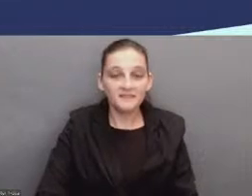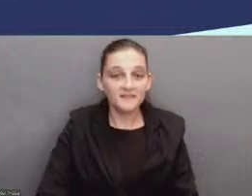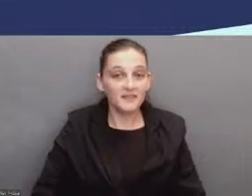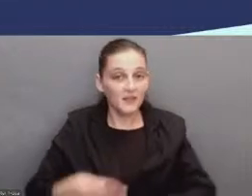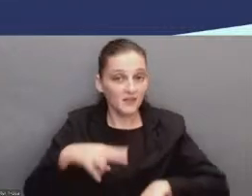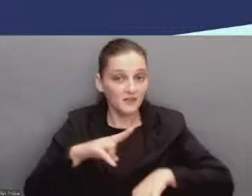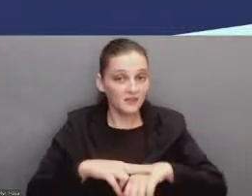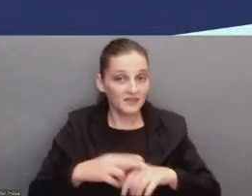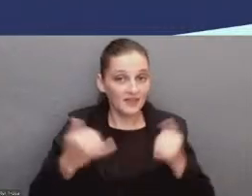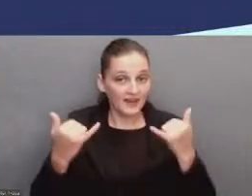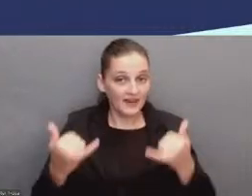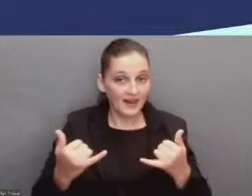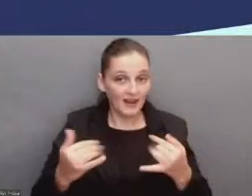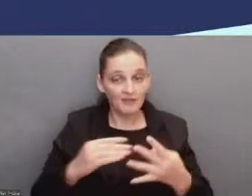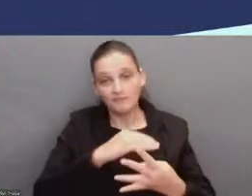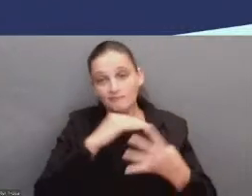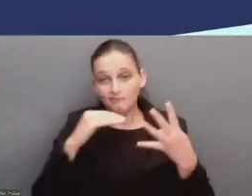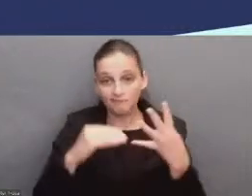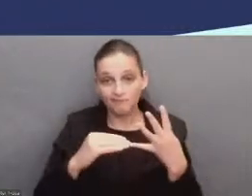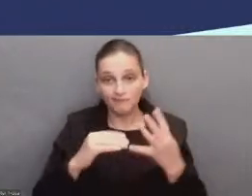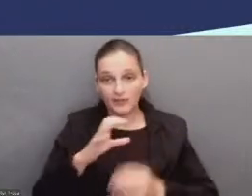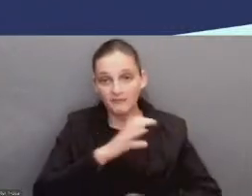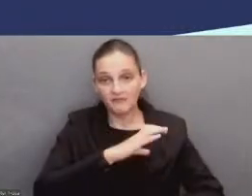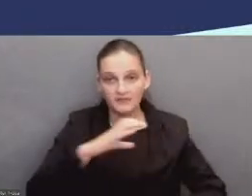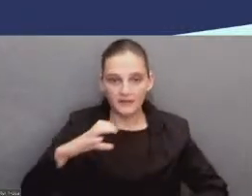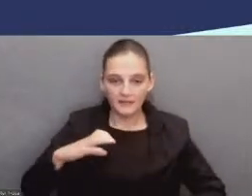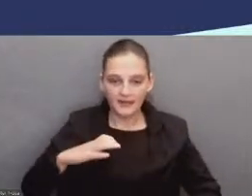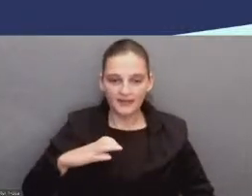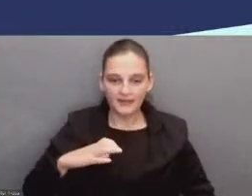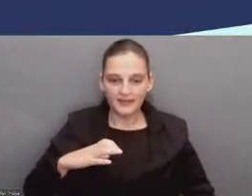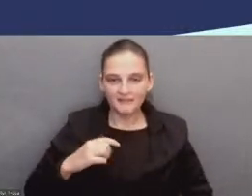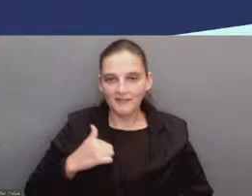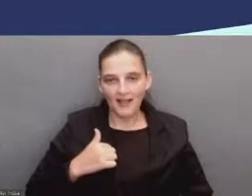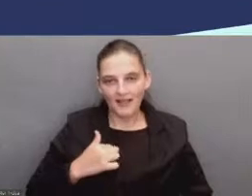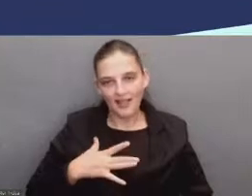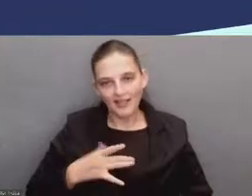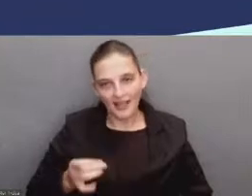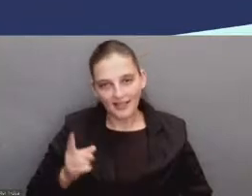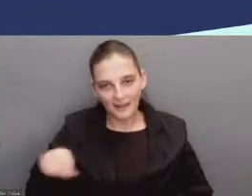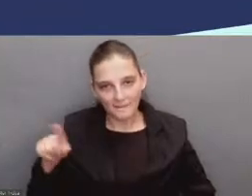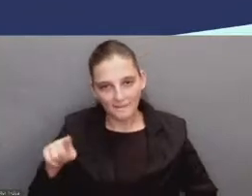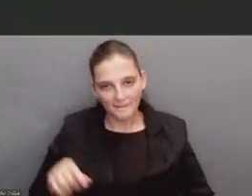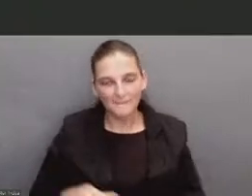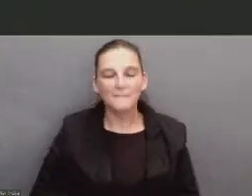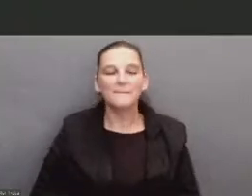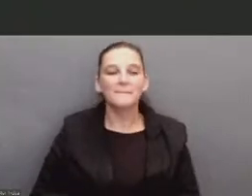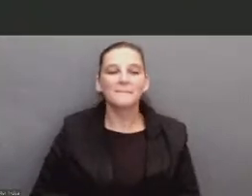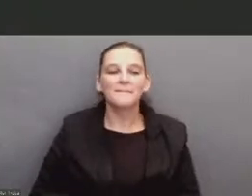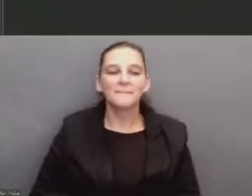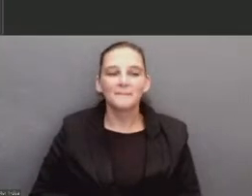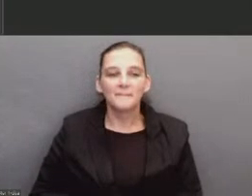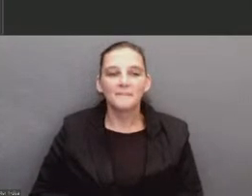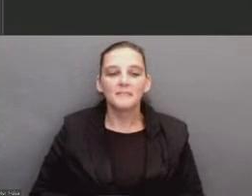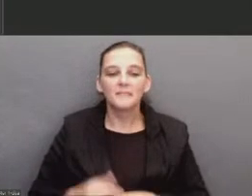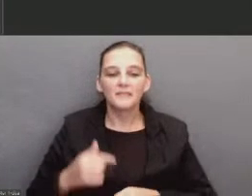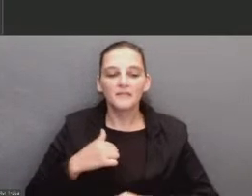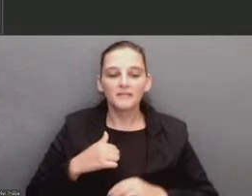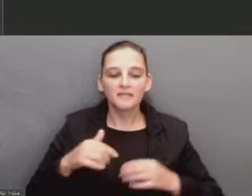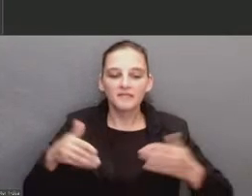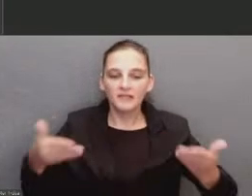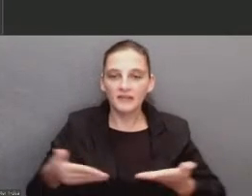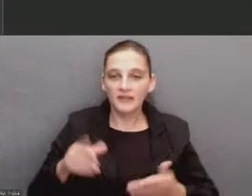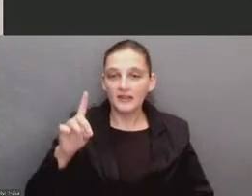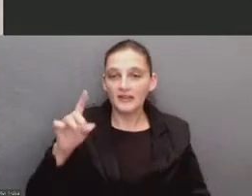4th subcommittee, and I am so delightful to introduce the